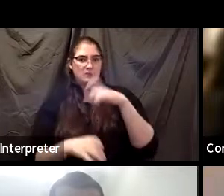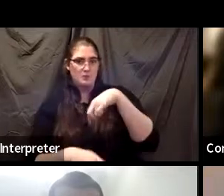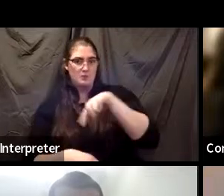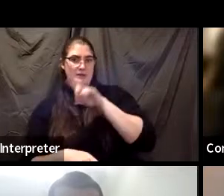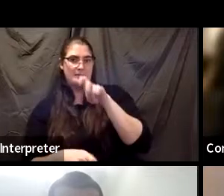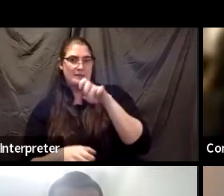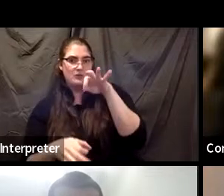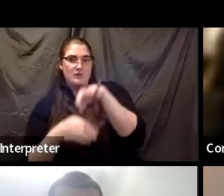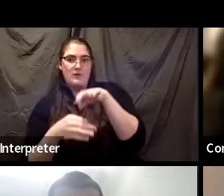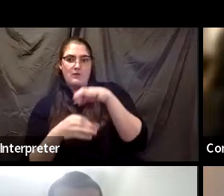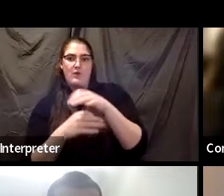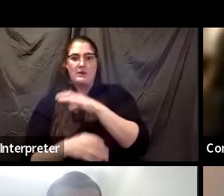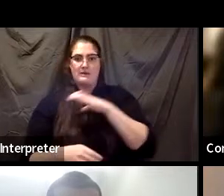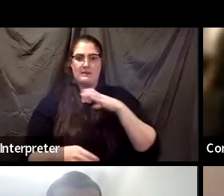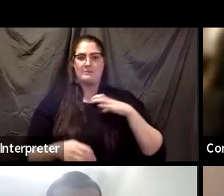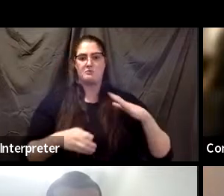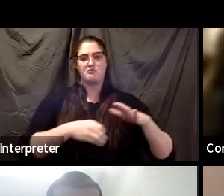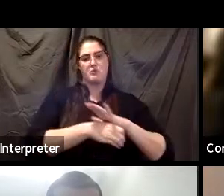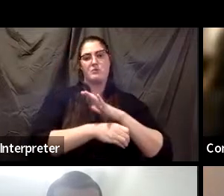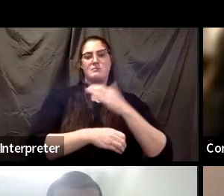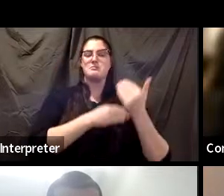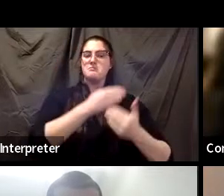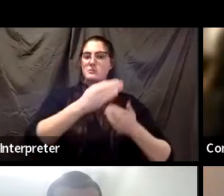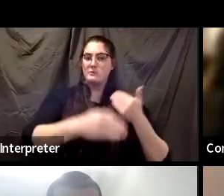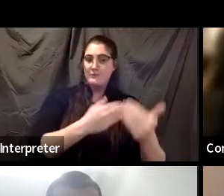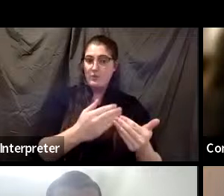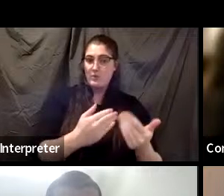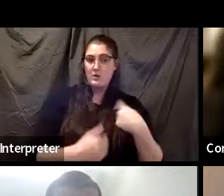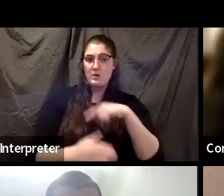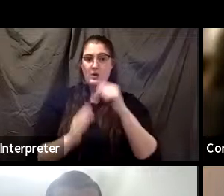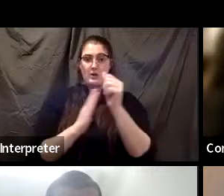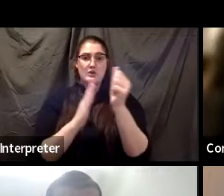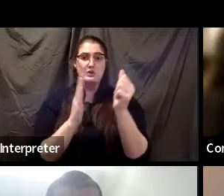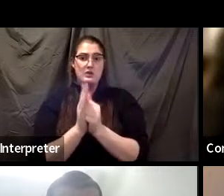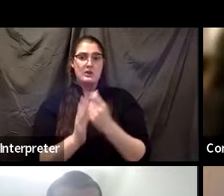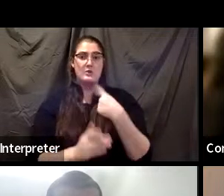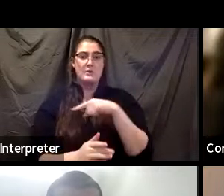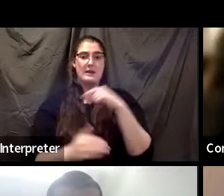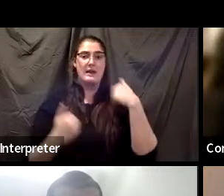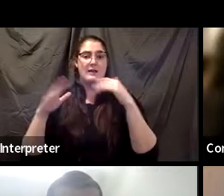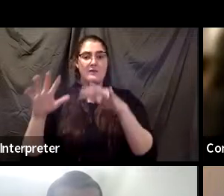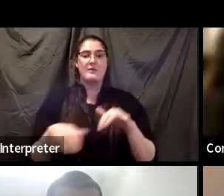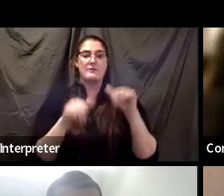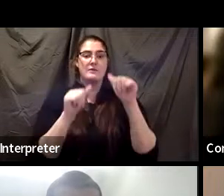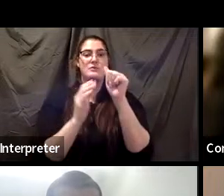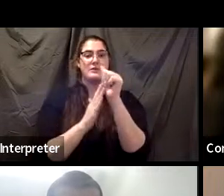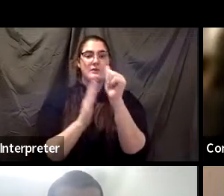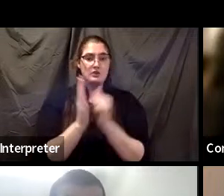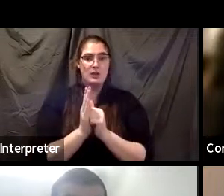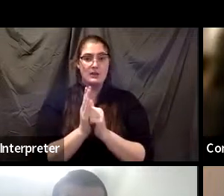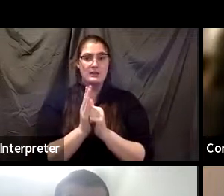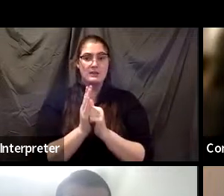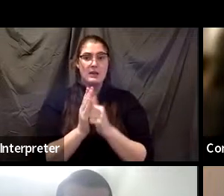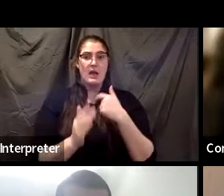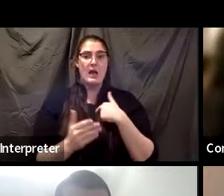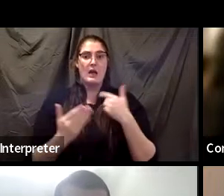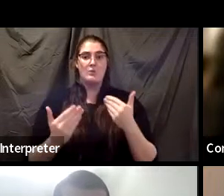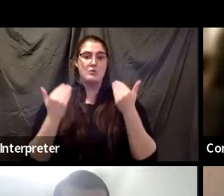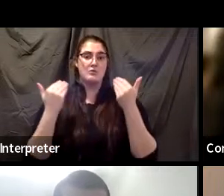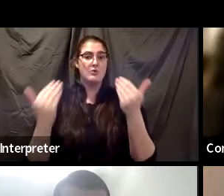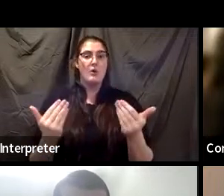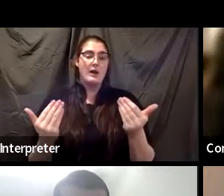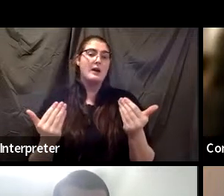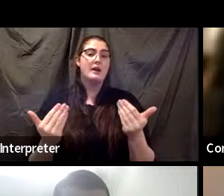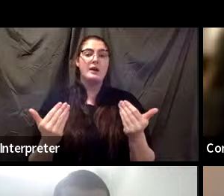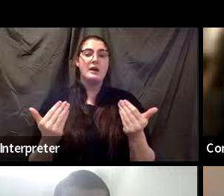whole. Moving forward on our agenda, we have the adoption of the agenda. I'll go ahead